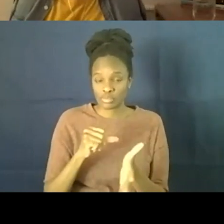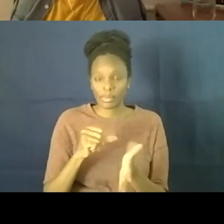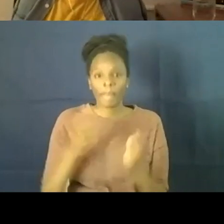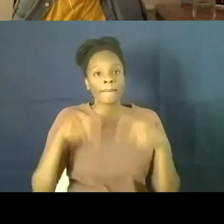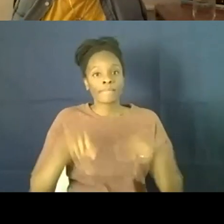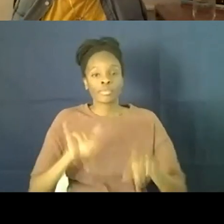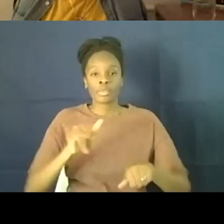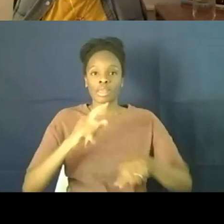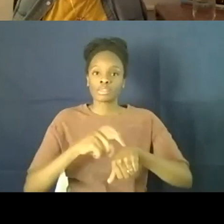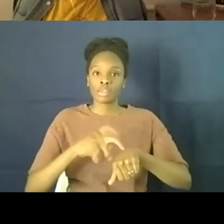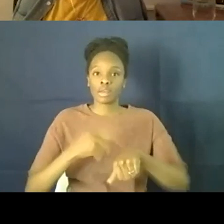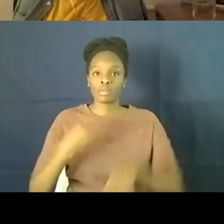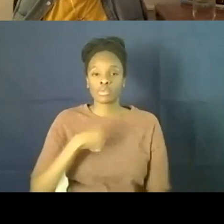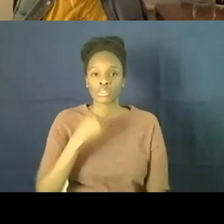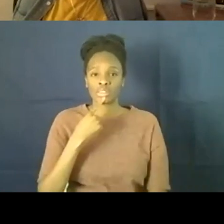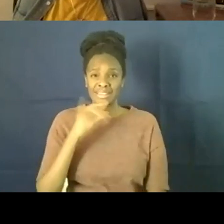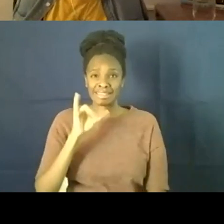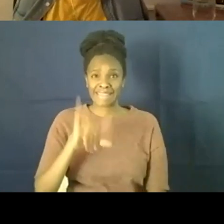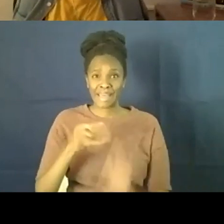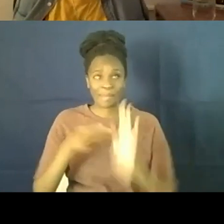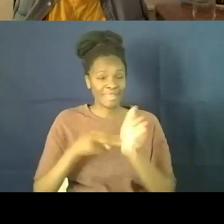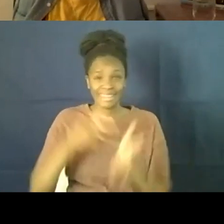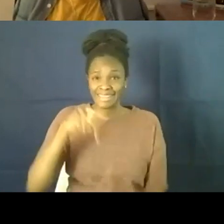we were like, does that mean this isn't going to work?